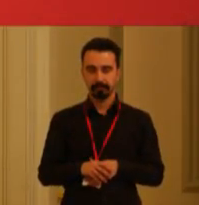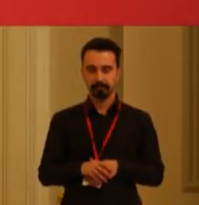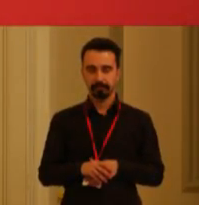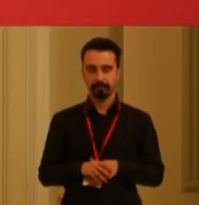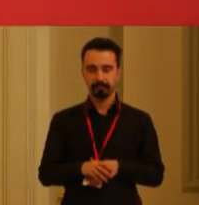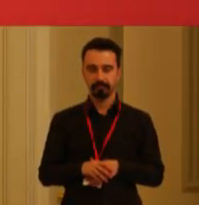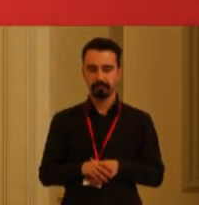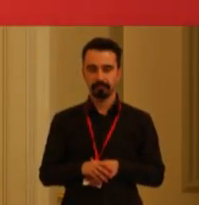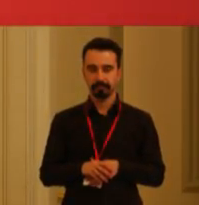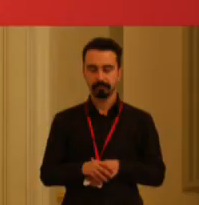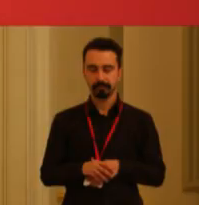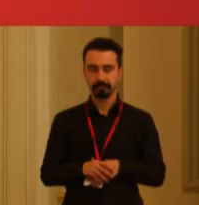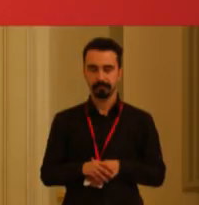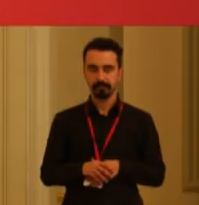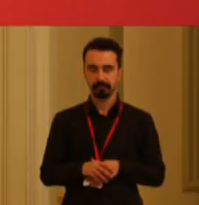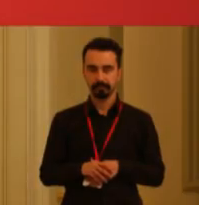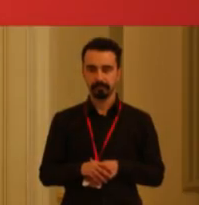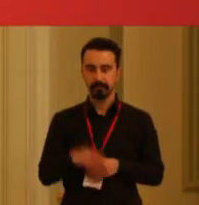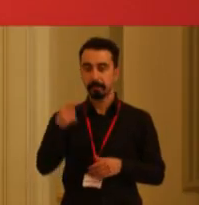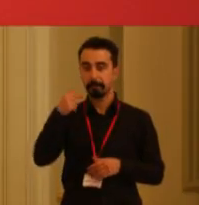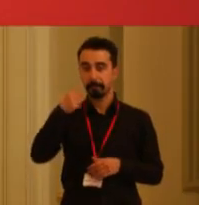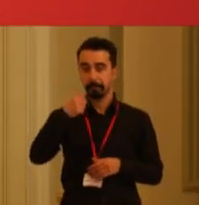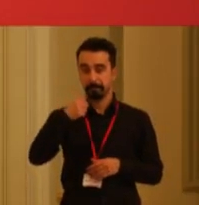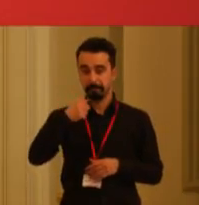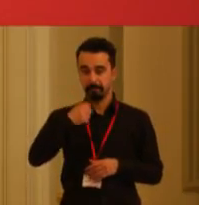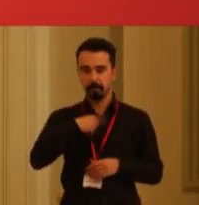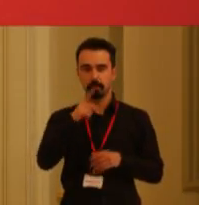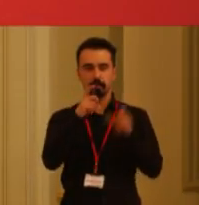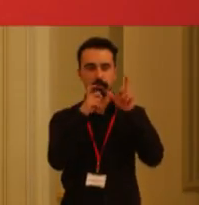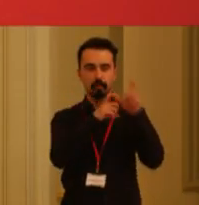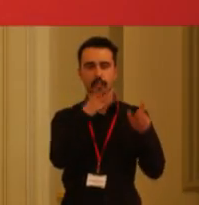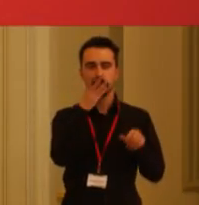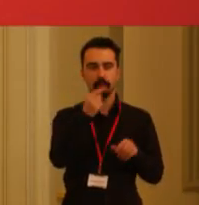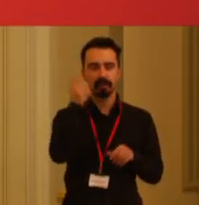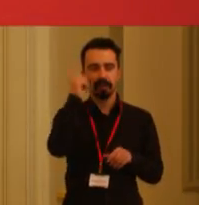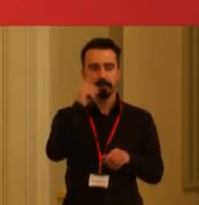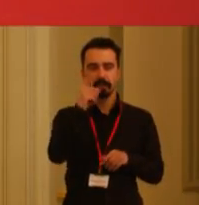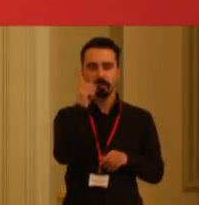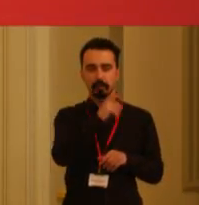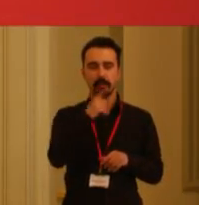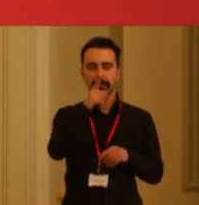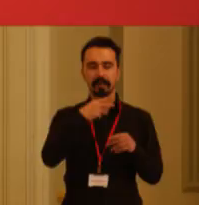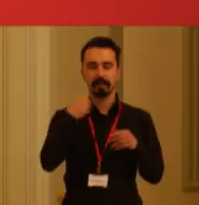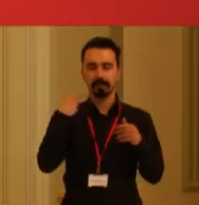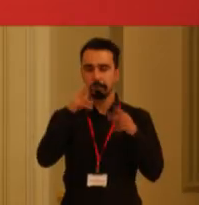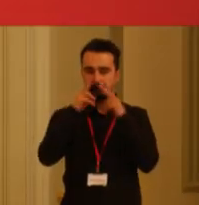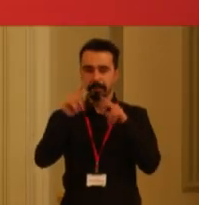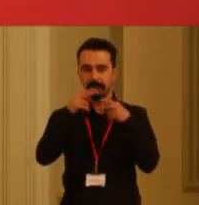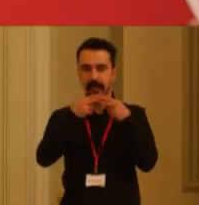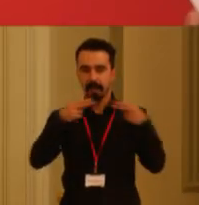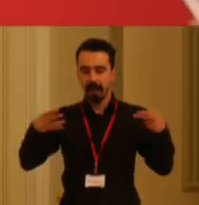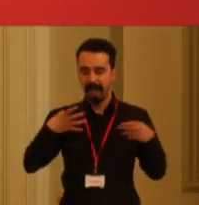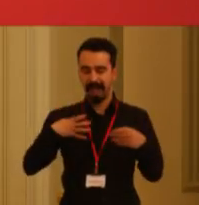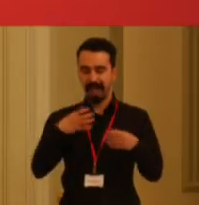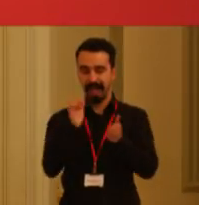Yep, I've got two questions, I'll take them both. So the question is terribly familiar, and